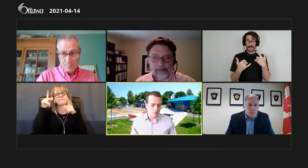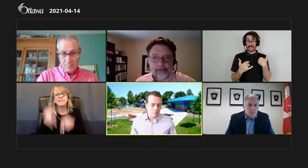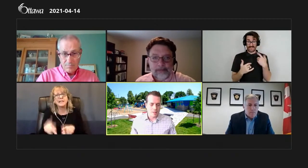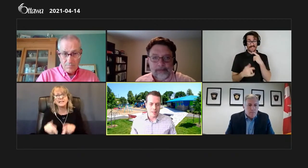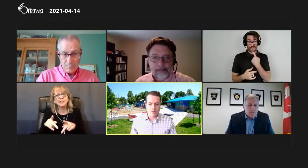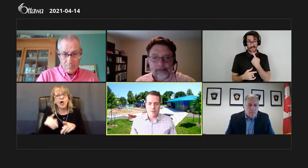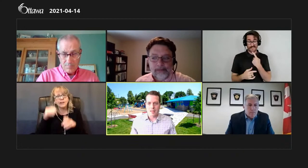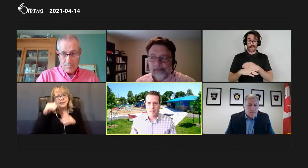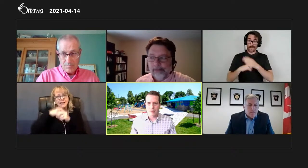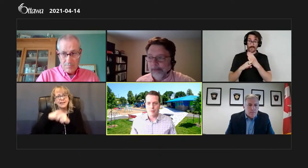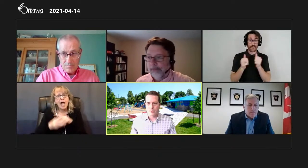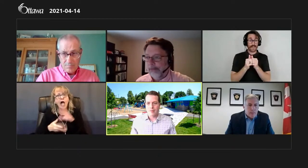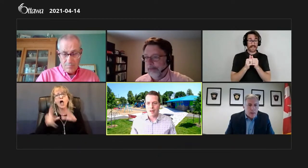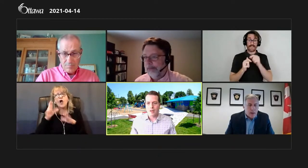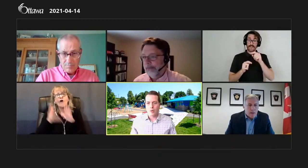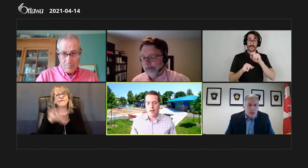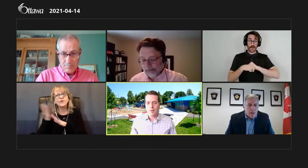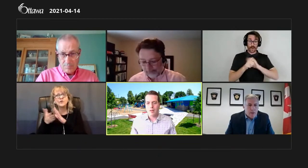We did